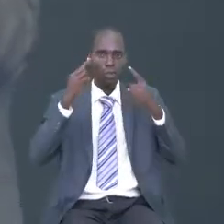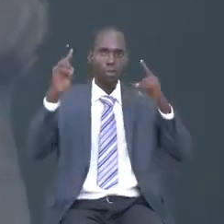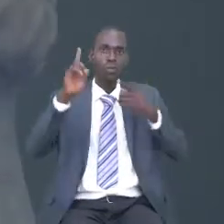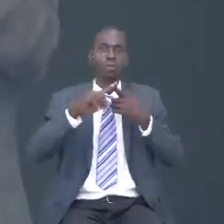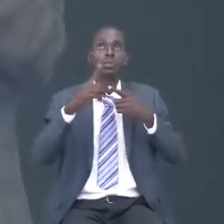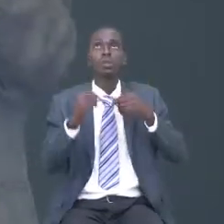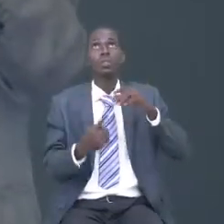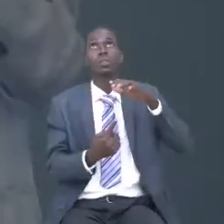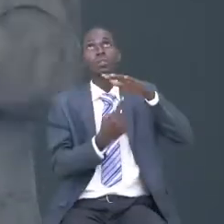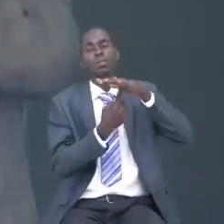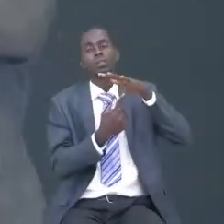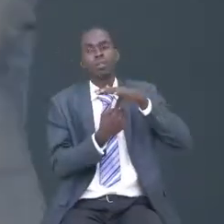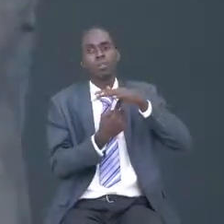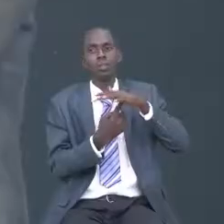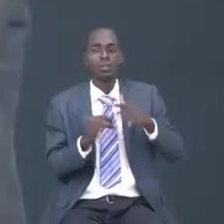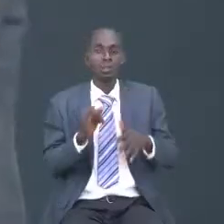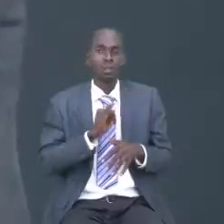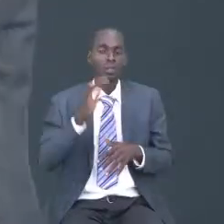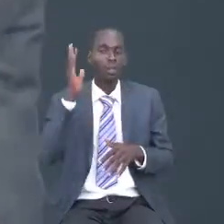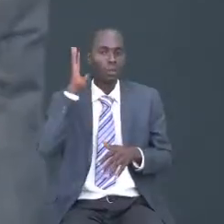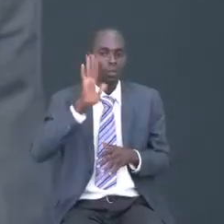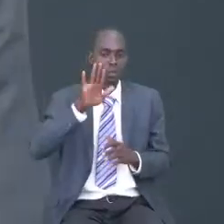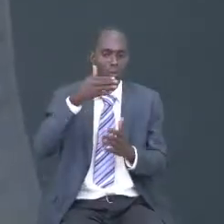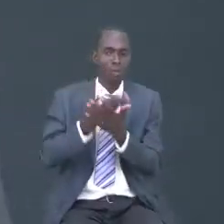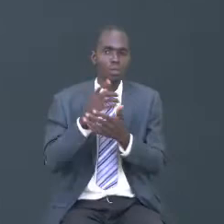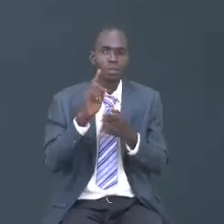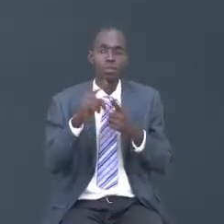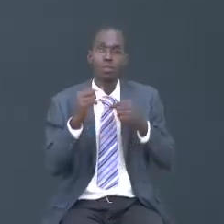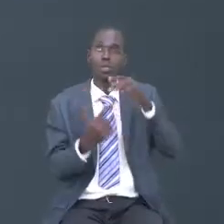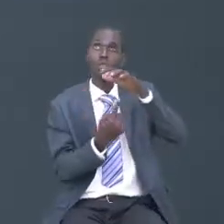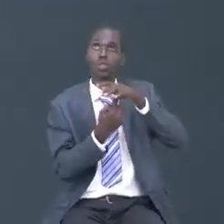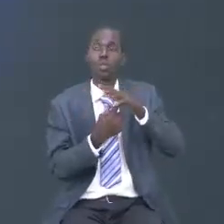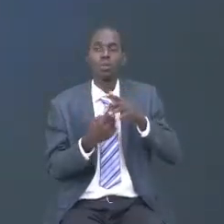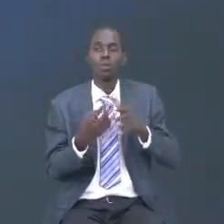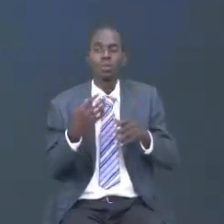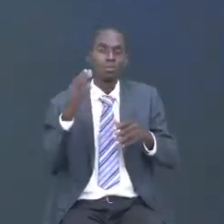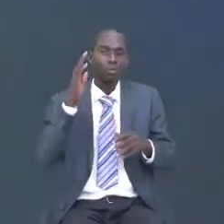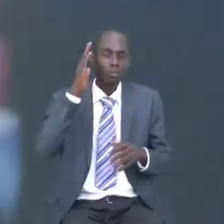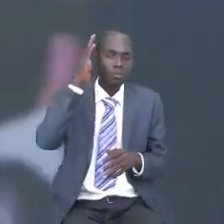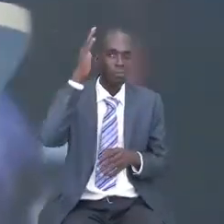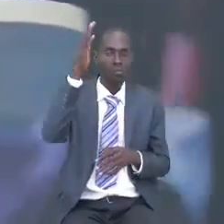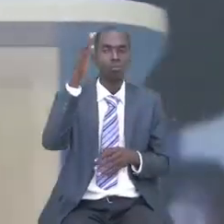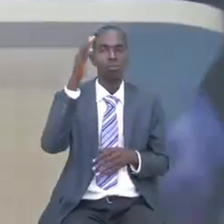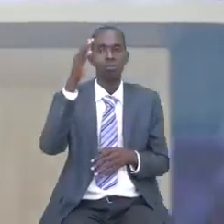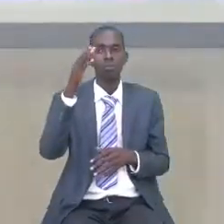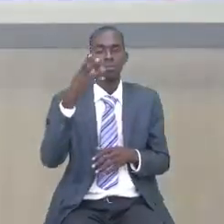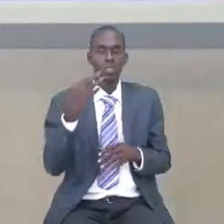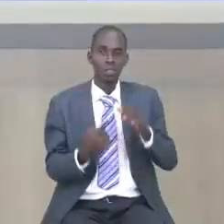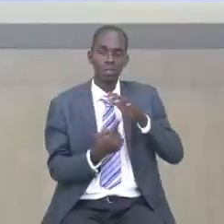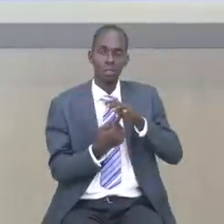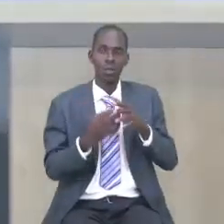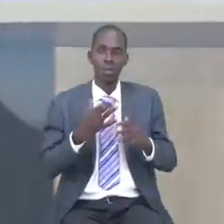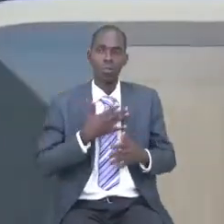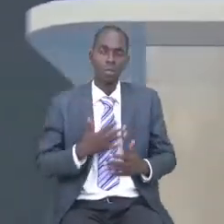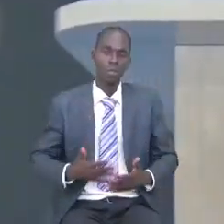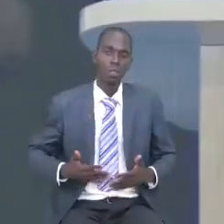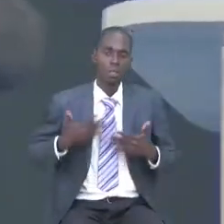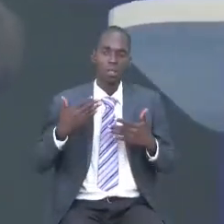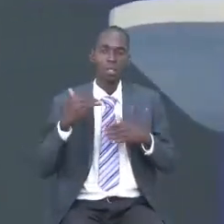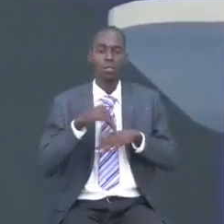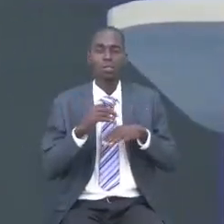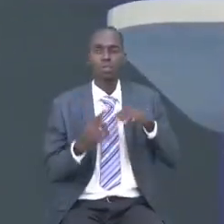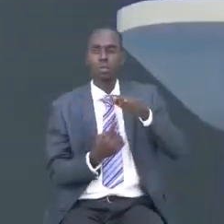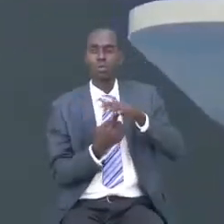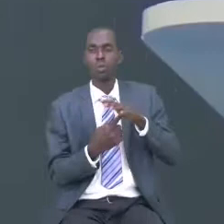to get to the peak of my life, the peak of my profession, the peak of my studies, be